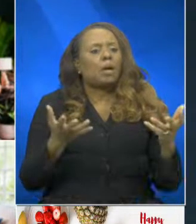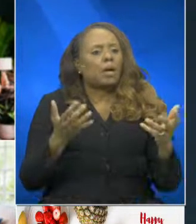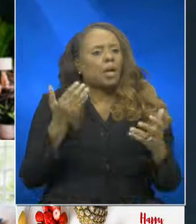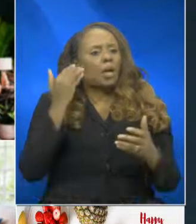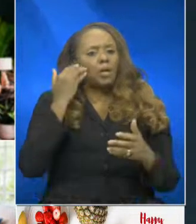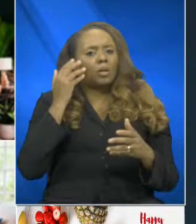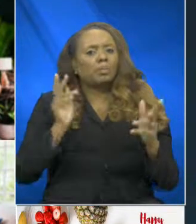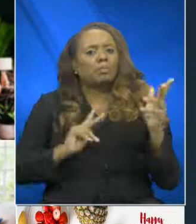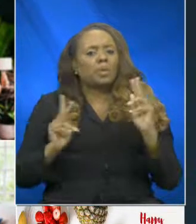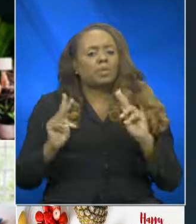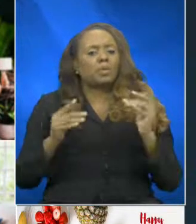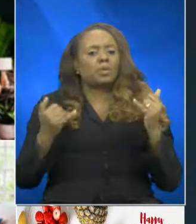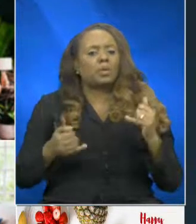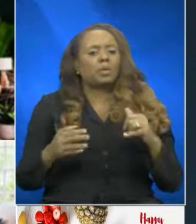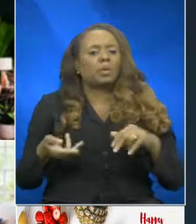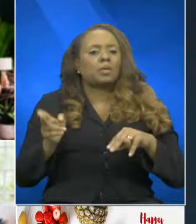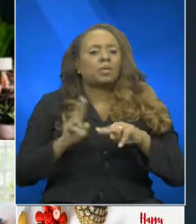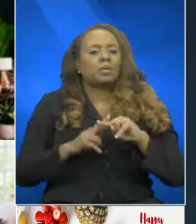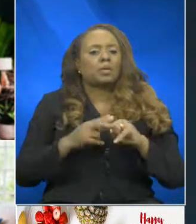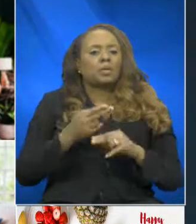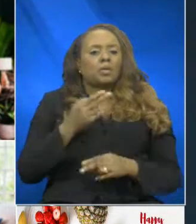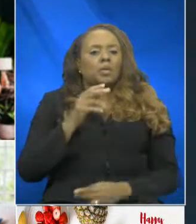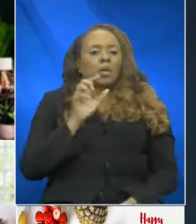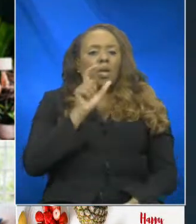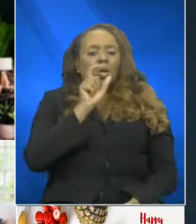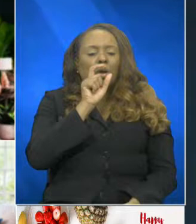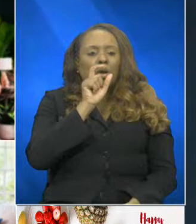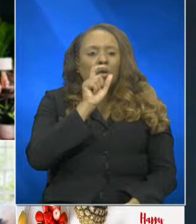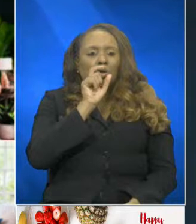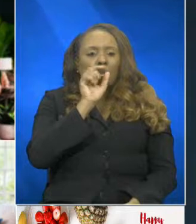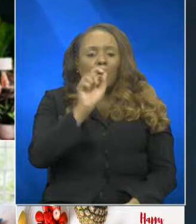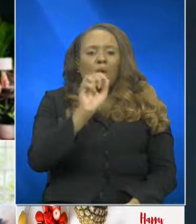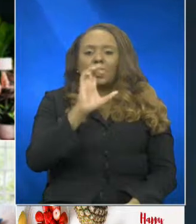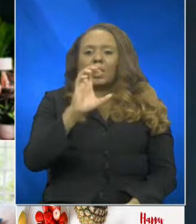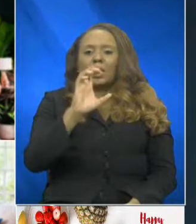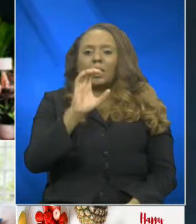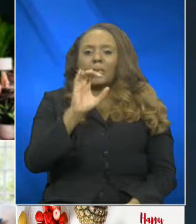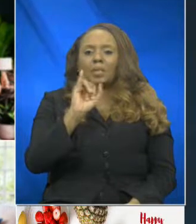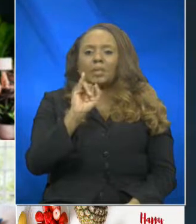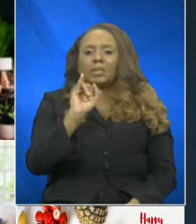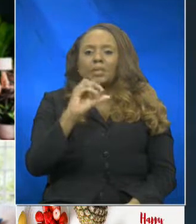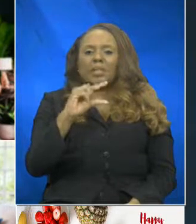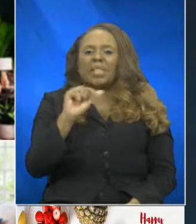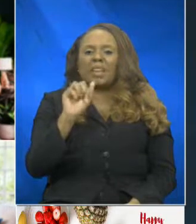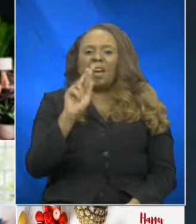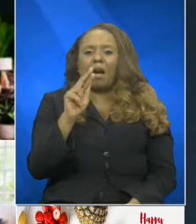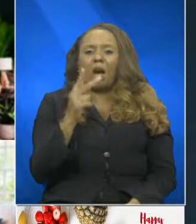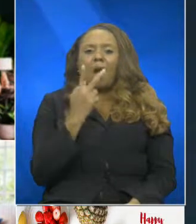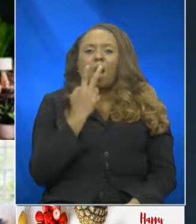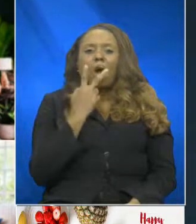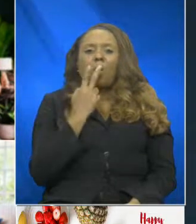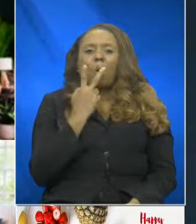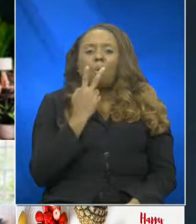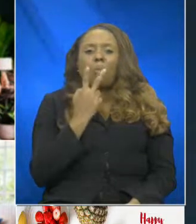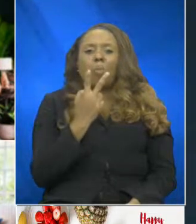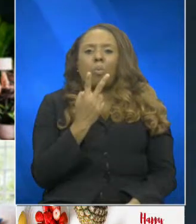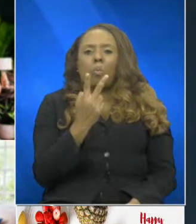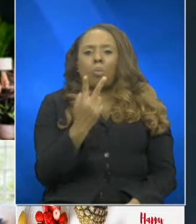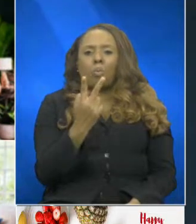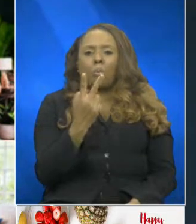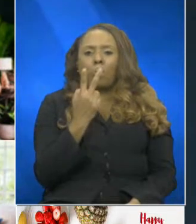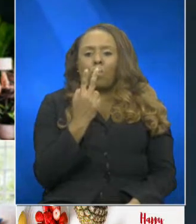Barbados. No. You said cigarettes, but let's address cigars.